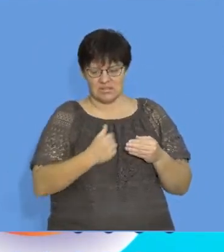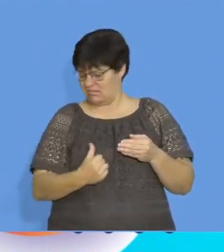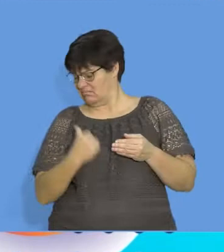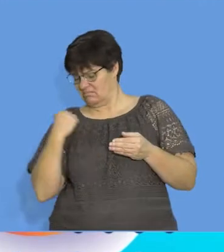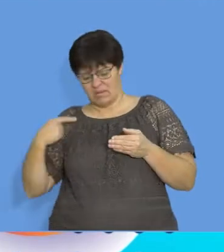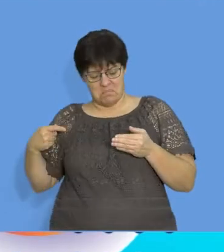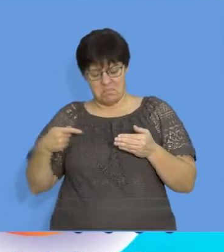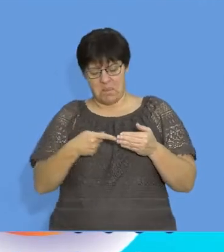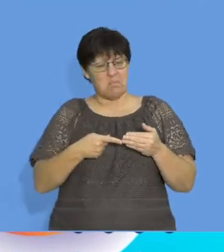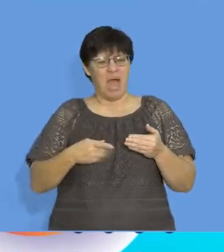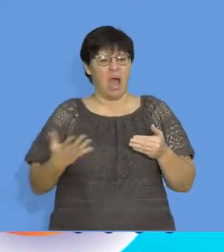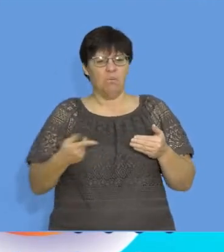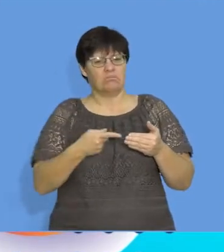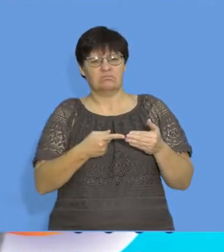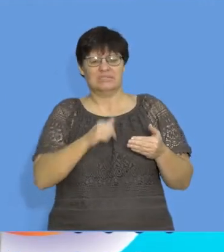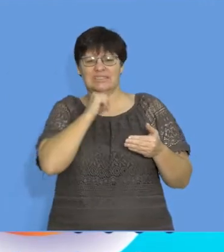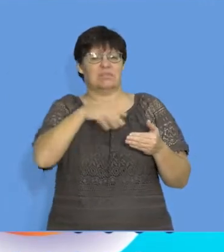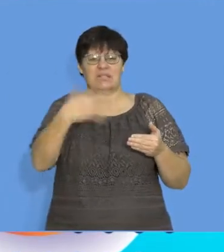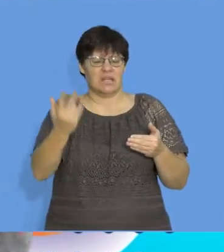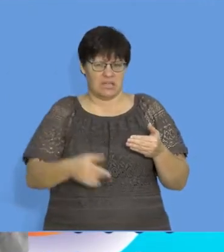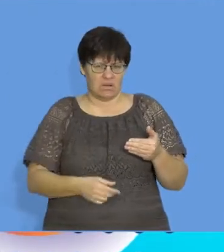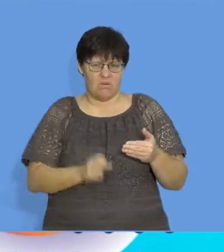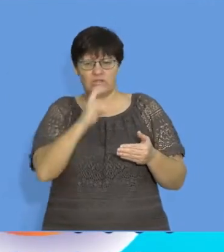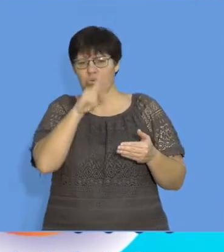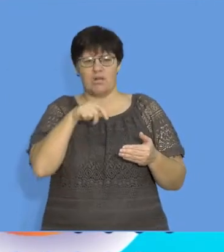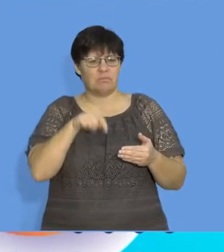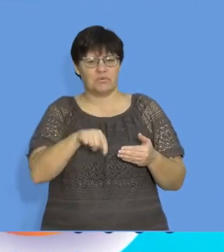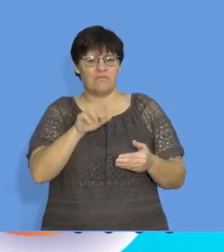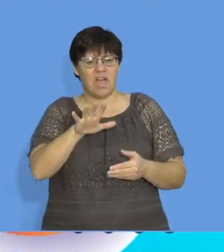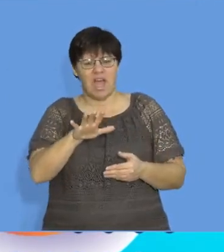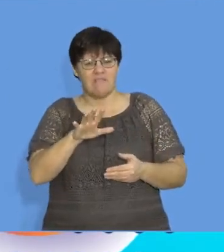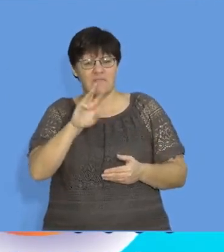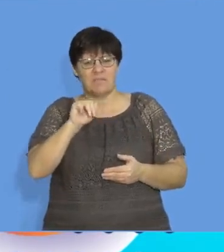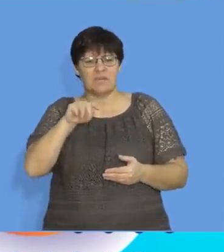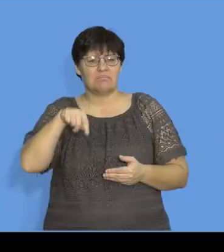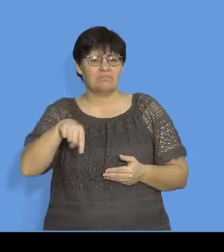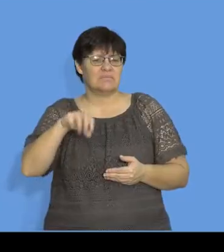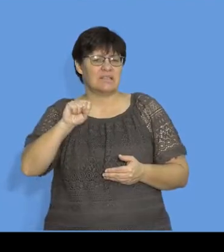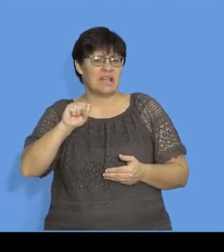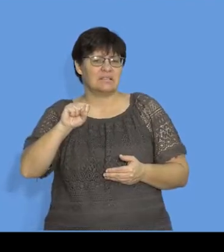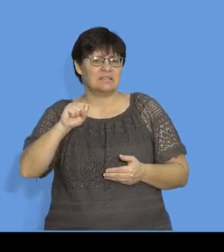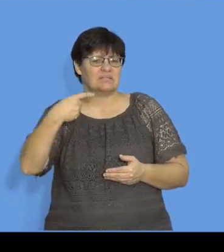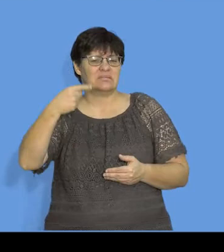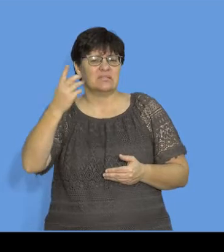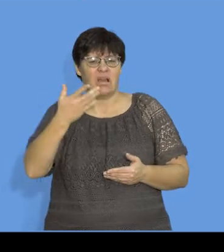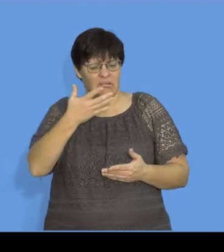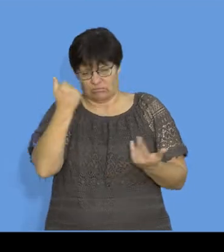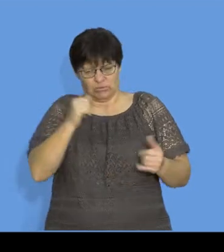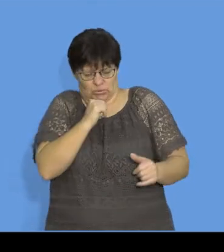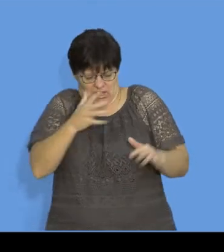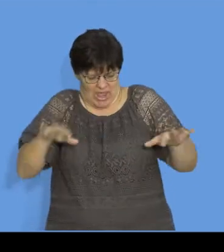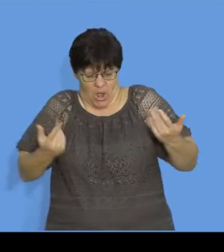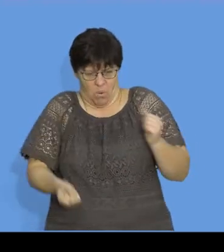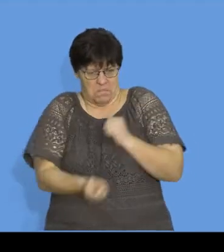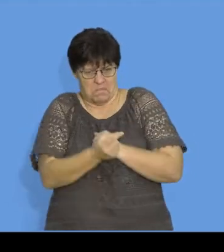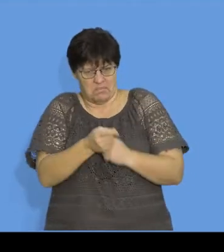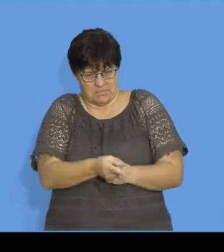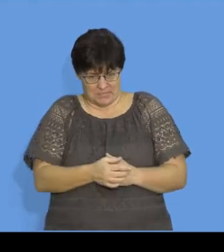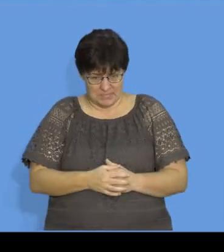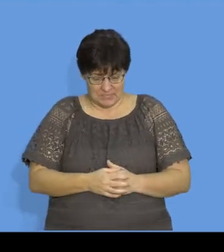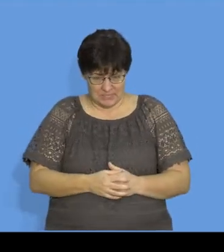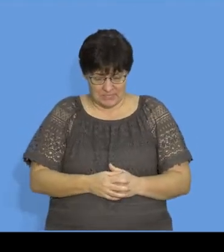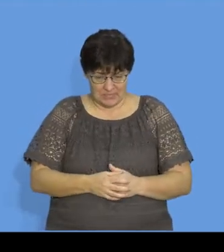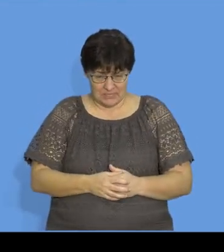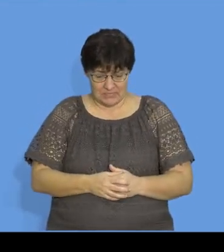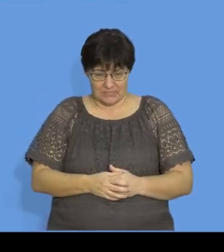how we got to the 4, or the 12.5, it doesn't matter, okay? So, now